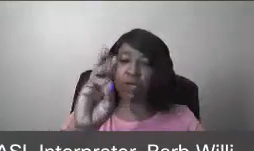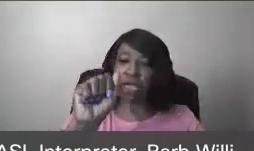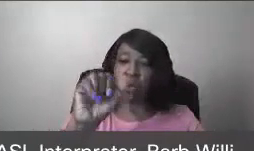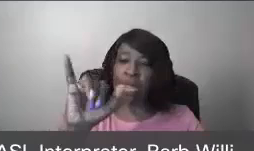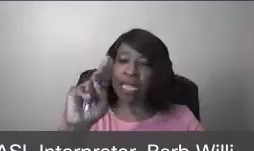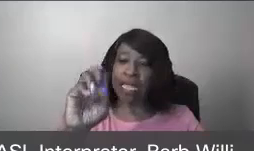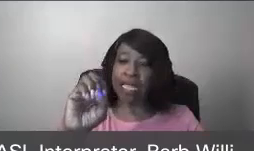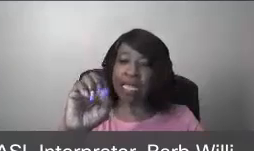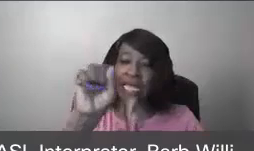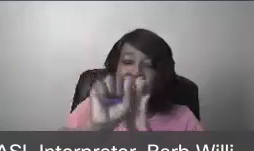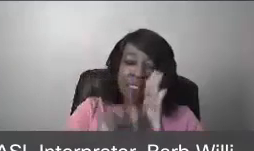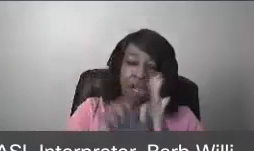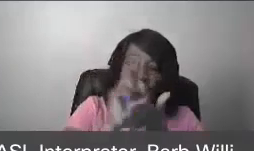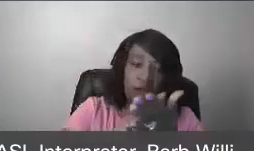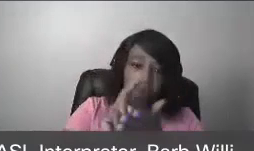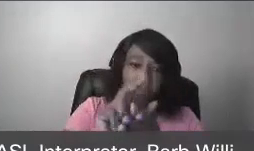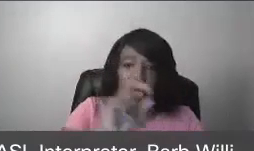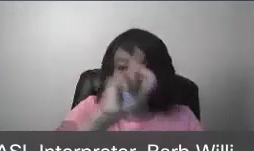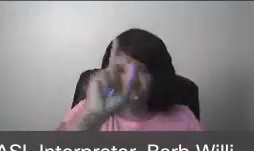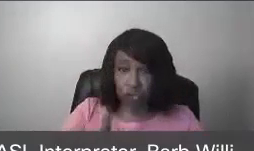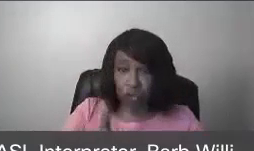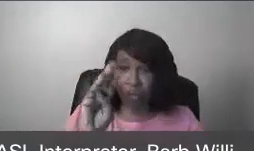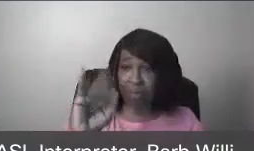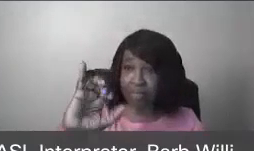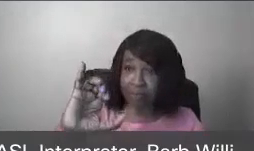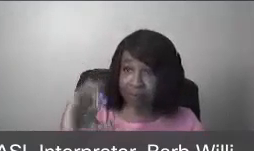Michigan. There we go, we got it.